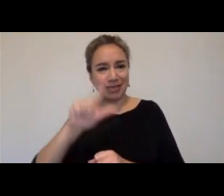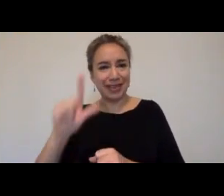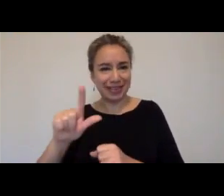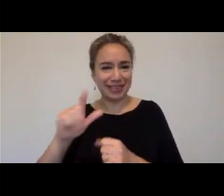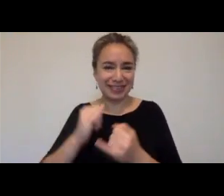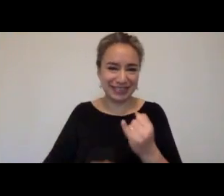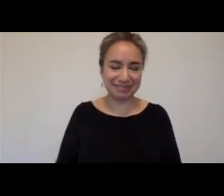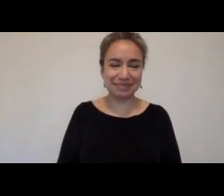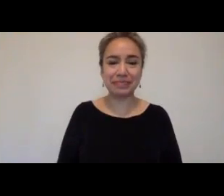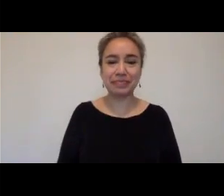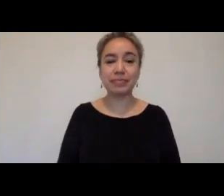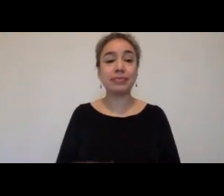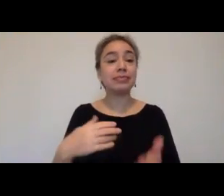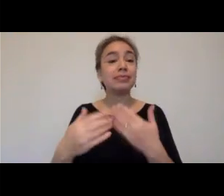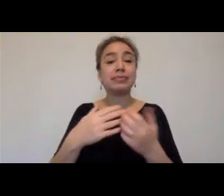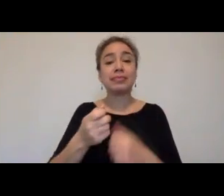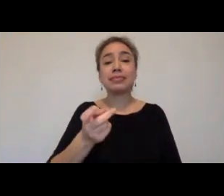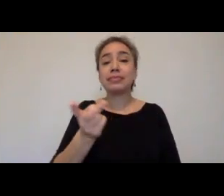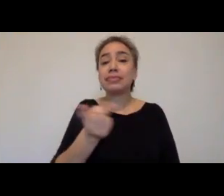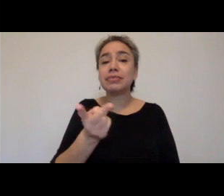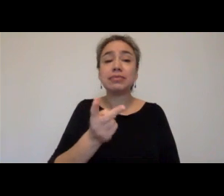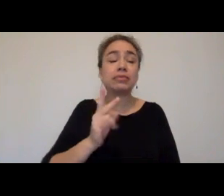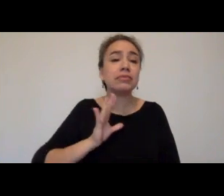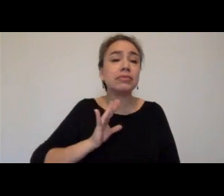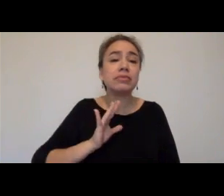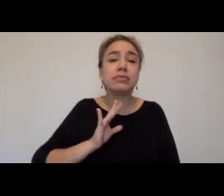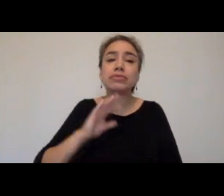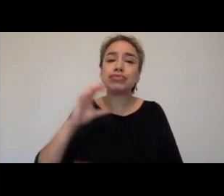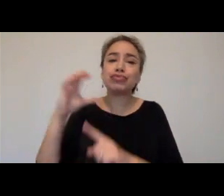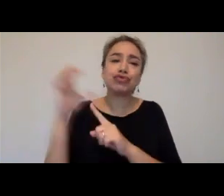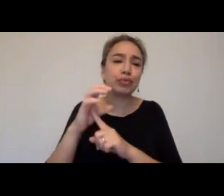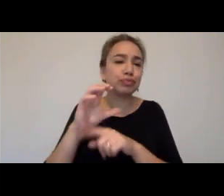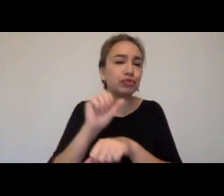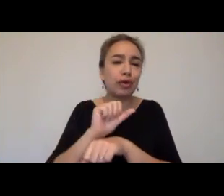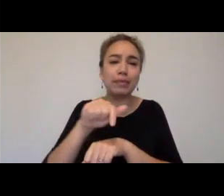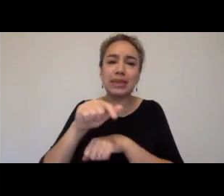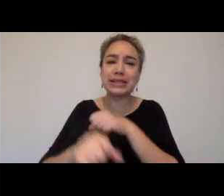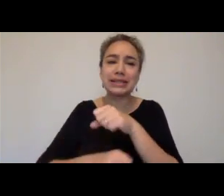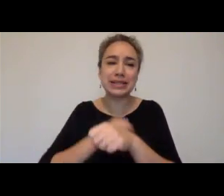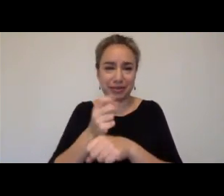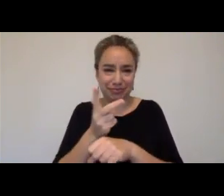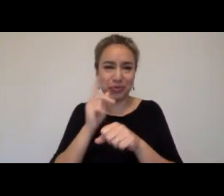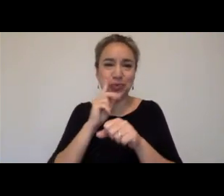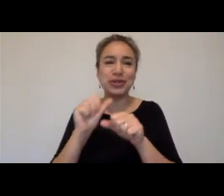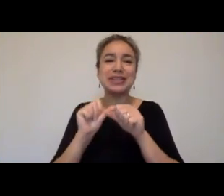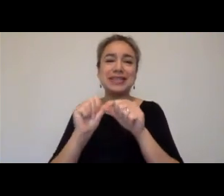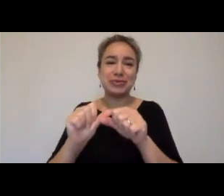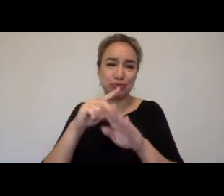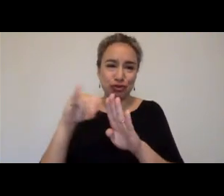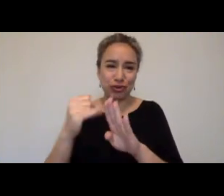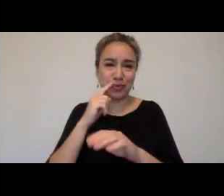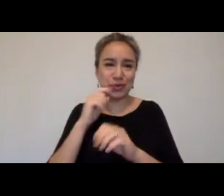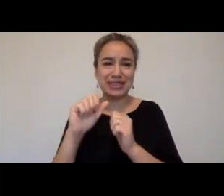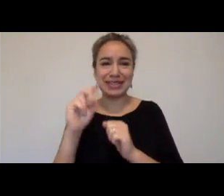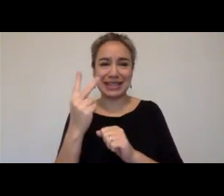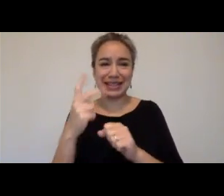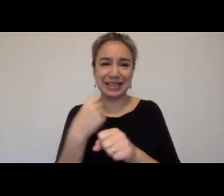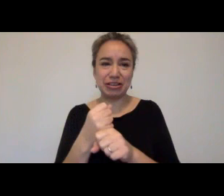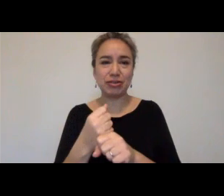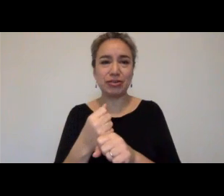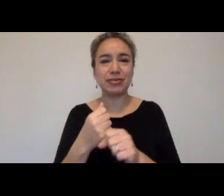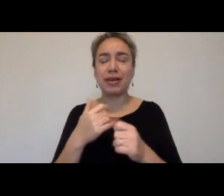have done a fantastic job this past year, and they're continuing on to the project in its 2nd year, and I'm really lucky to be able to